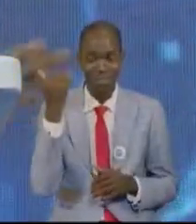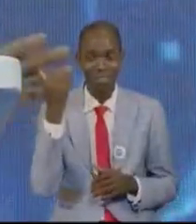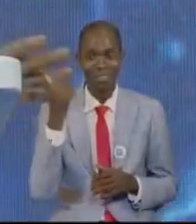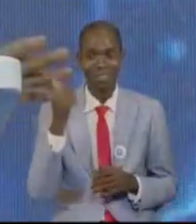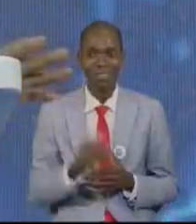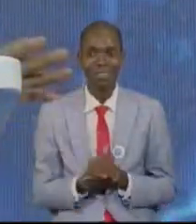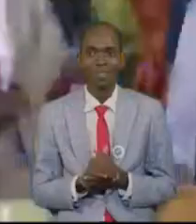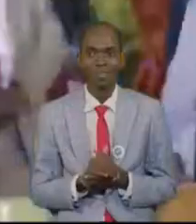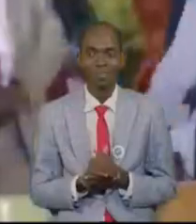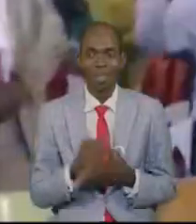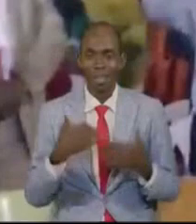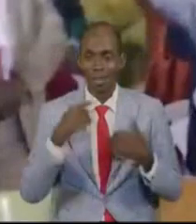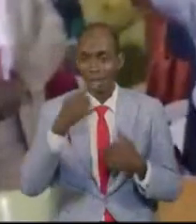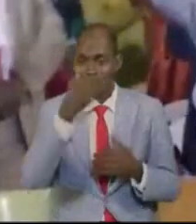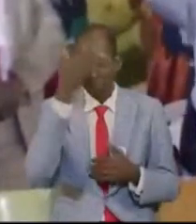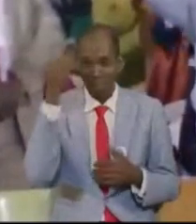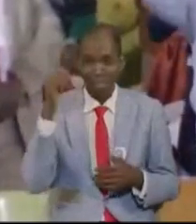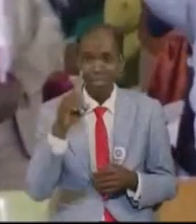Have you forgotten?